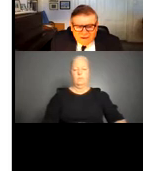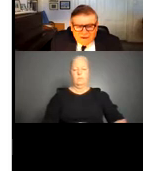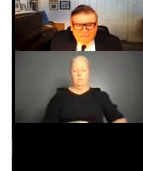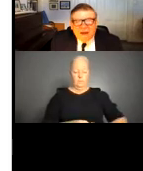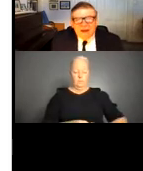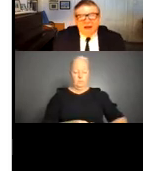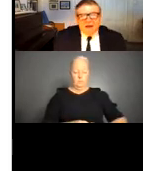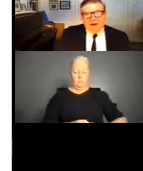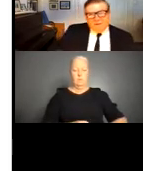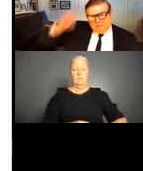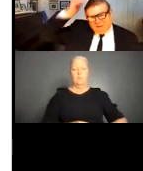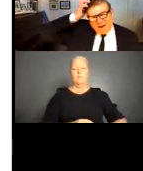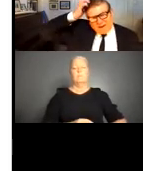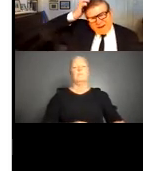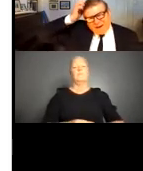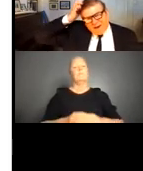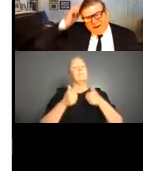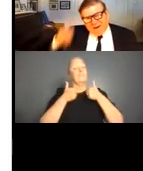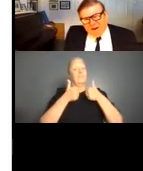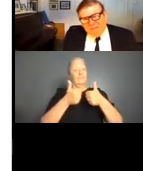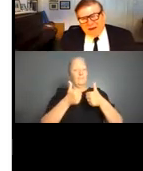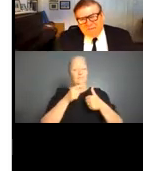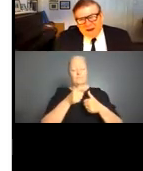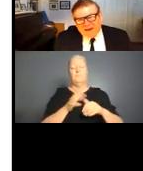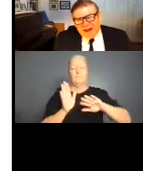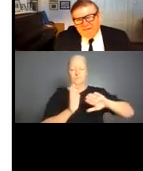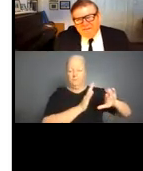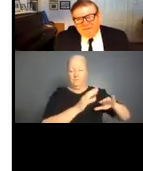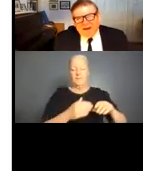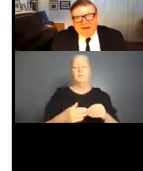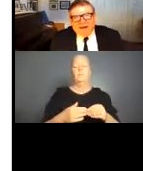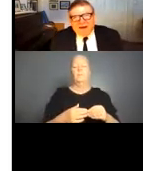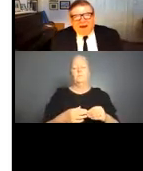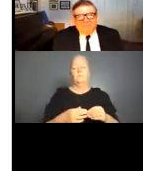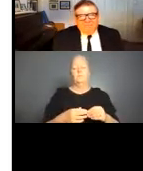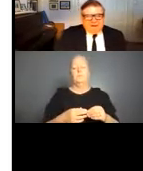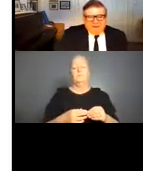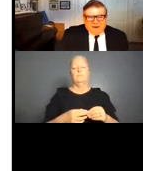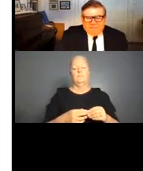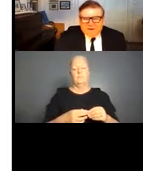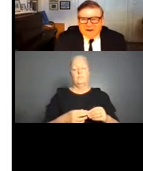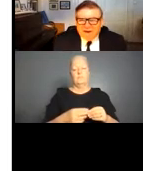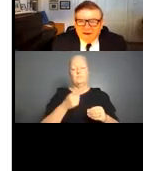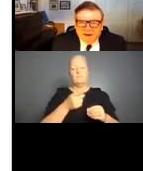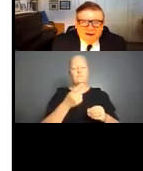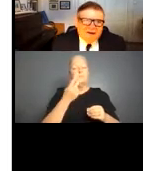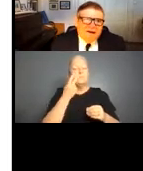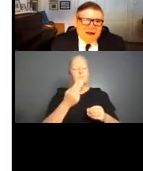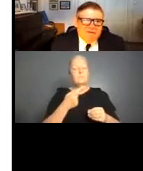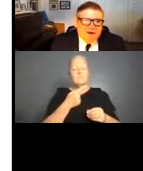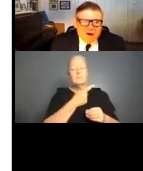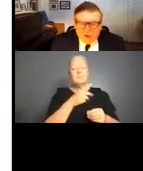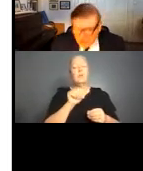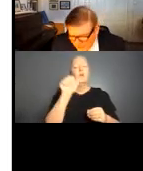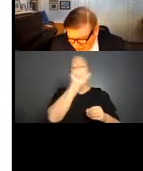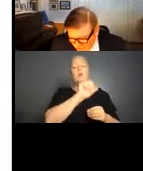Colleagues, for the short video. So I think a mixed picture there from Asia and Pacific, but I think